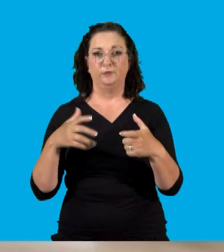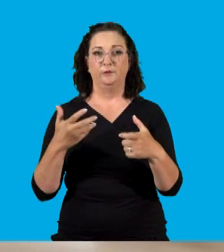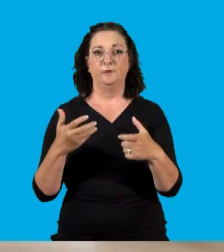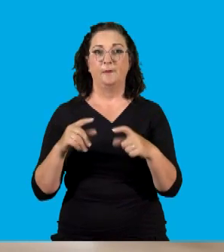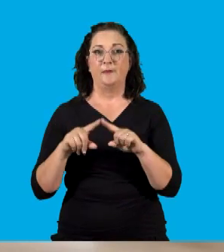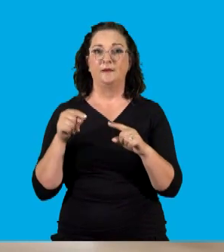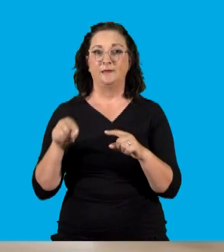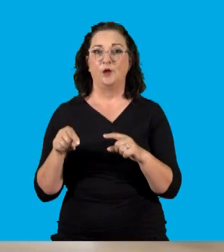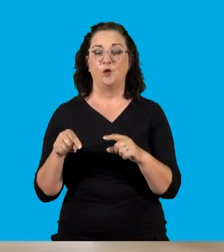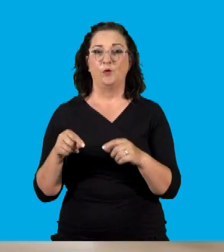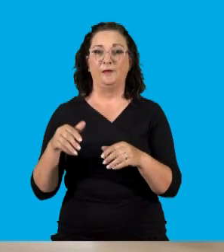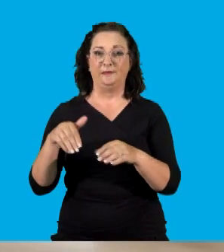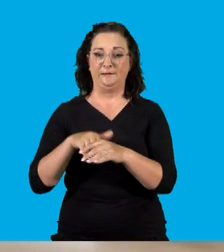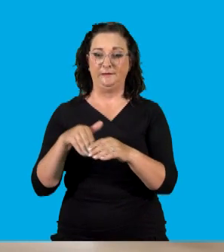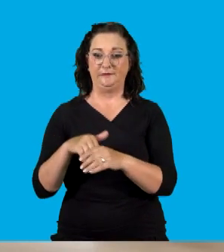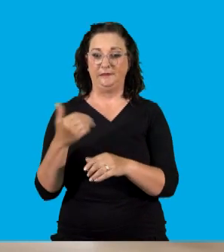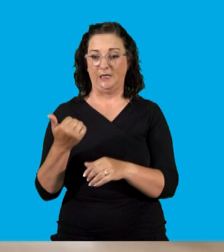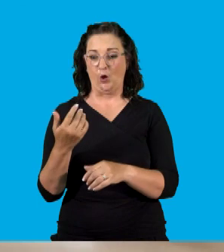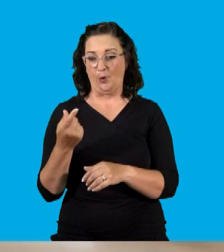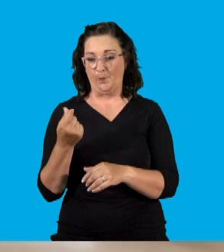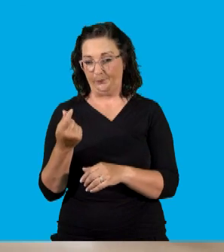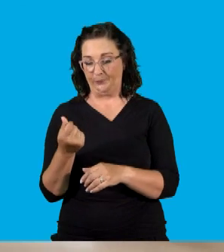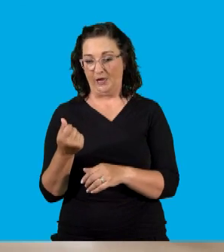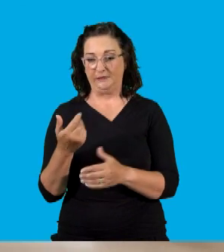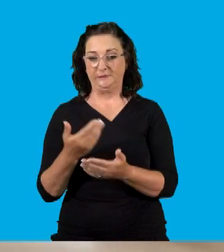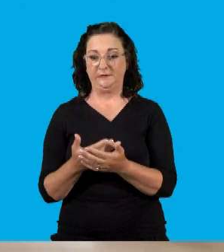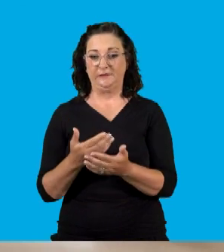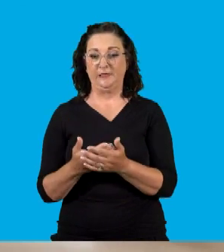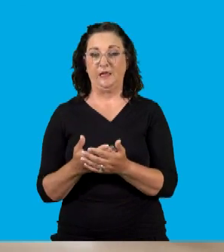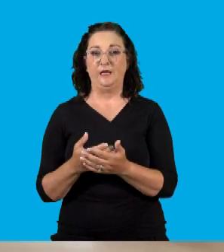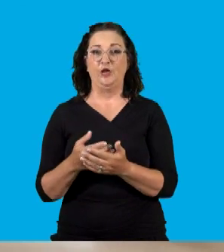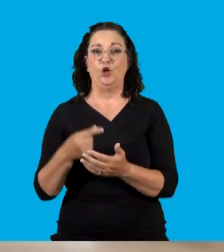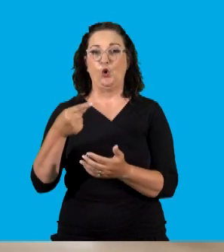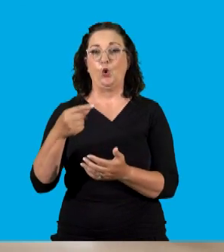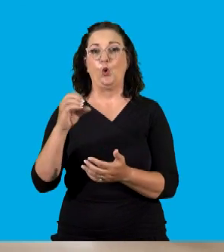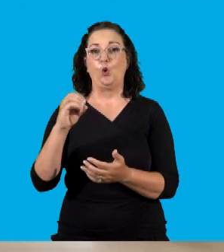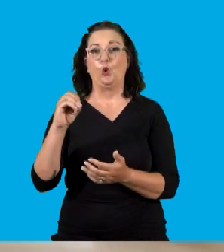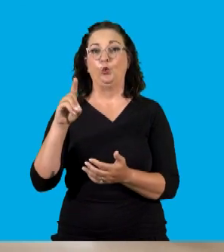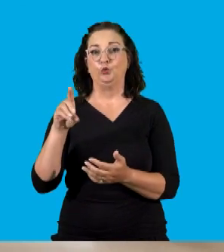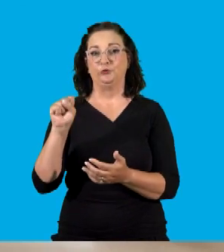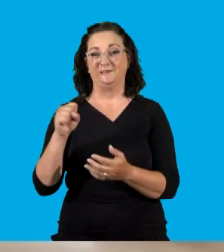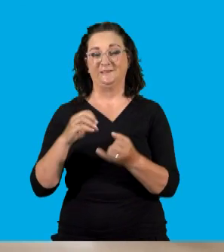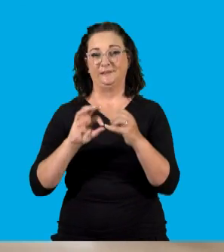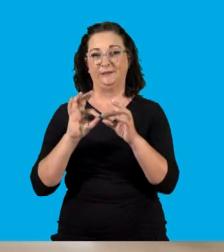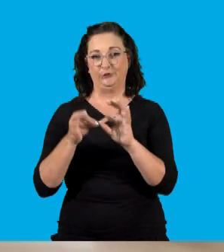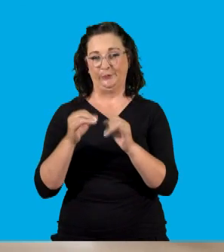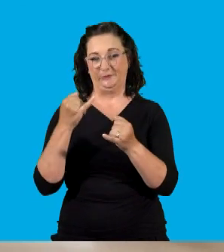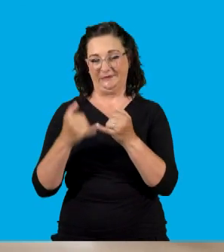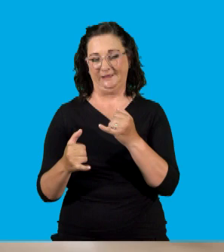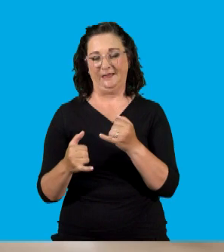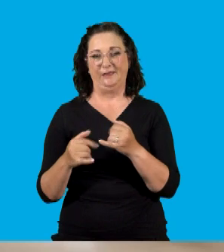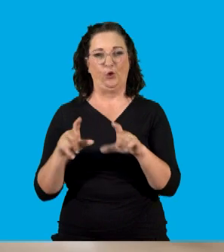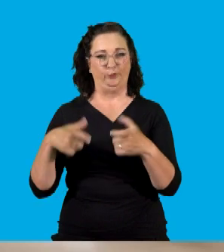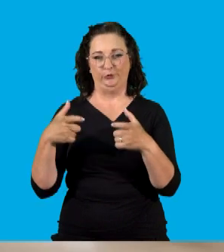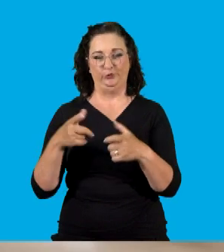who sell original goods, they increase the prices of those original goods, trying to cover up for the lost sales